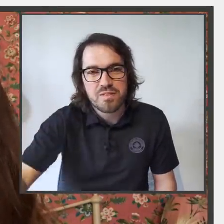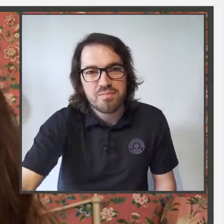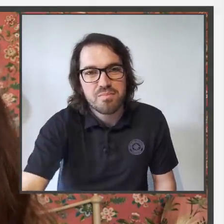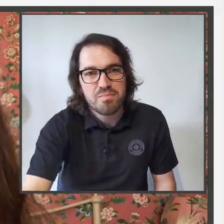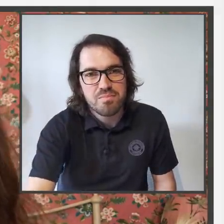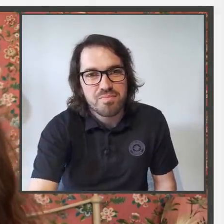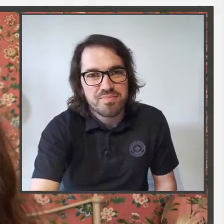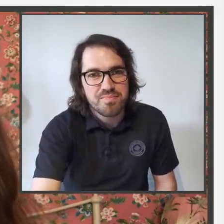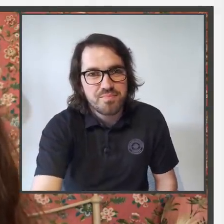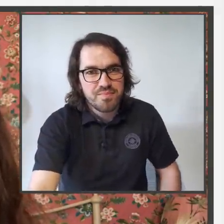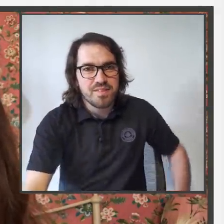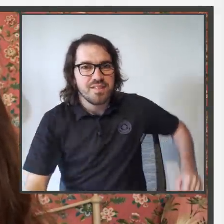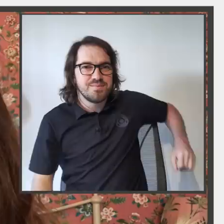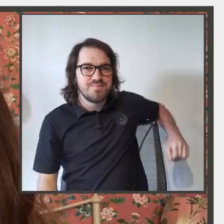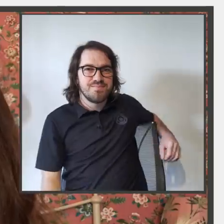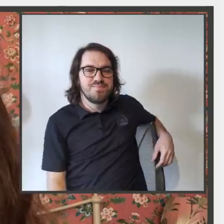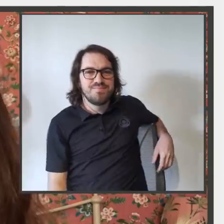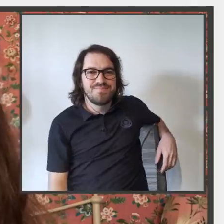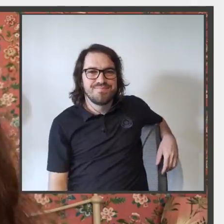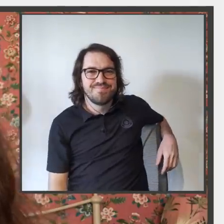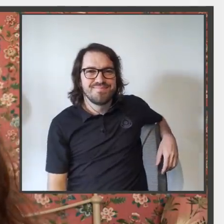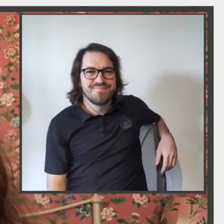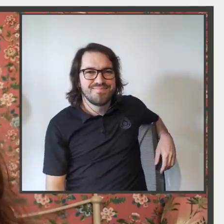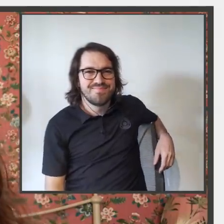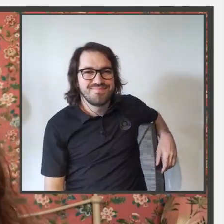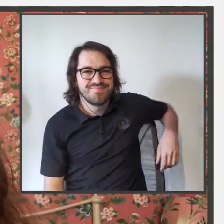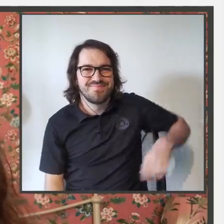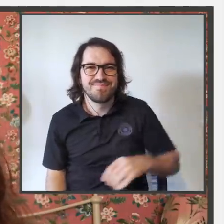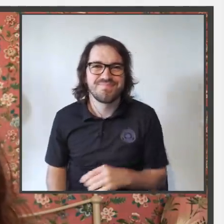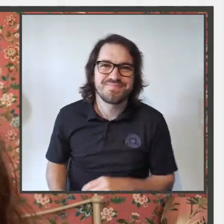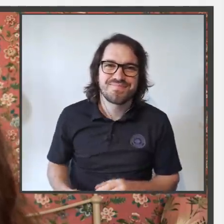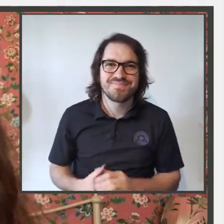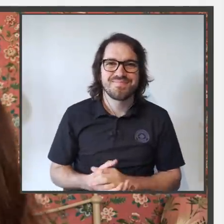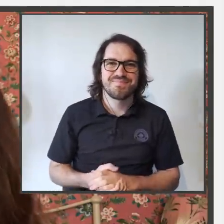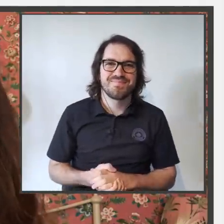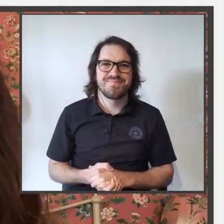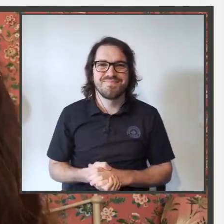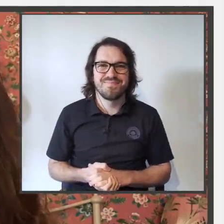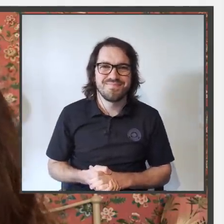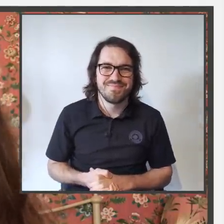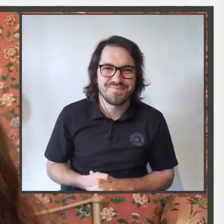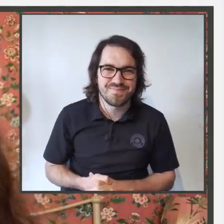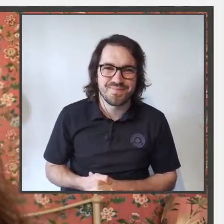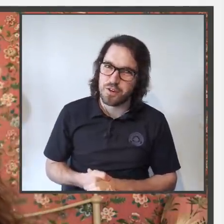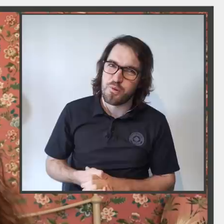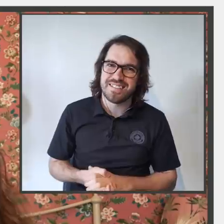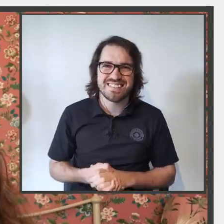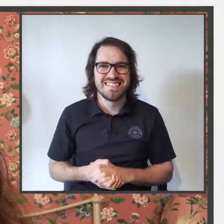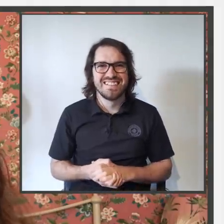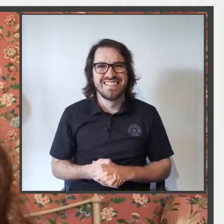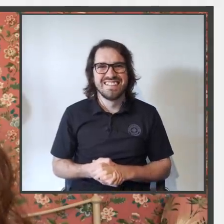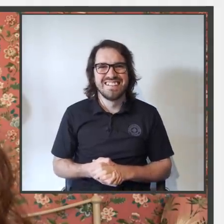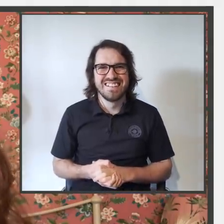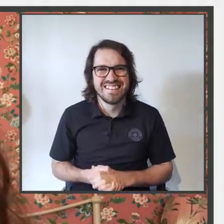to change. Now, imagine, Tom, you're selling your bicycle, aren't you, for £100? But I give Good you a price.